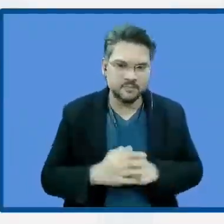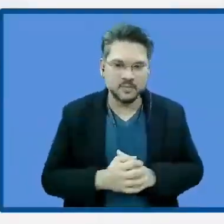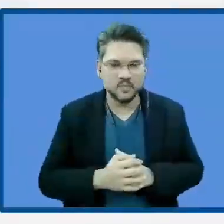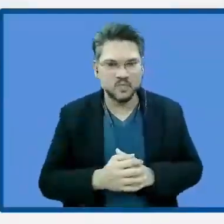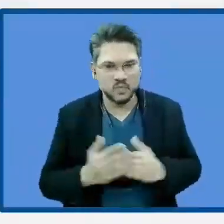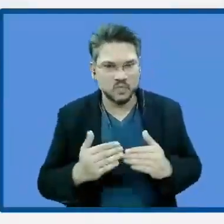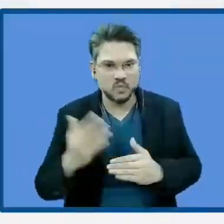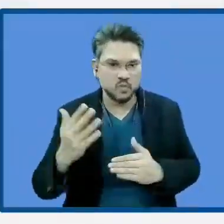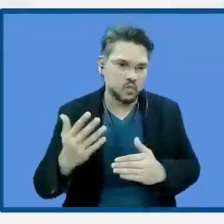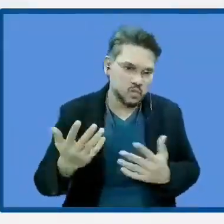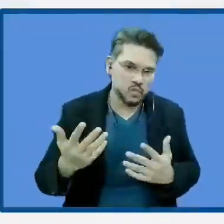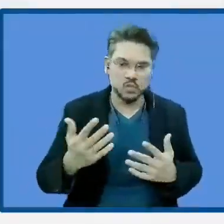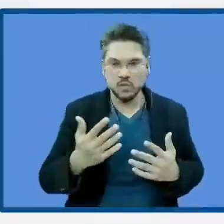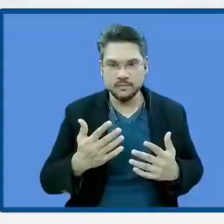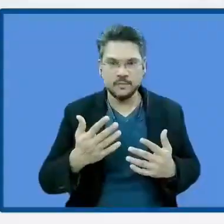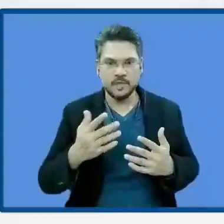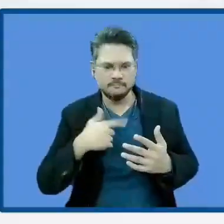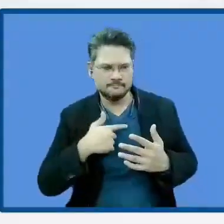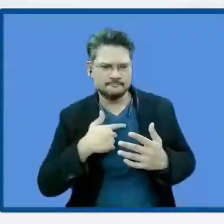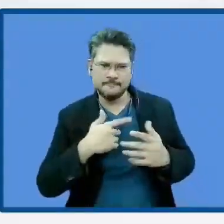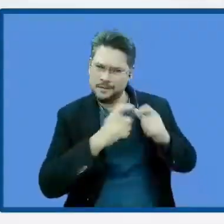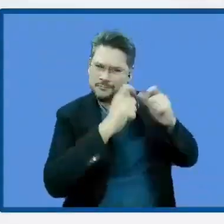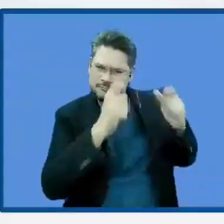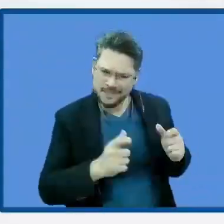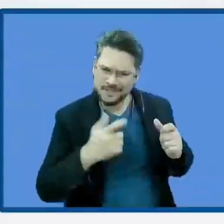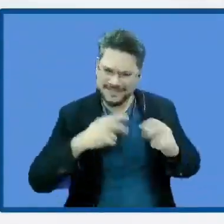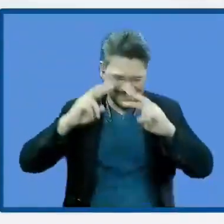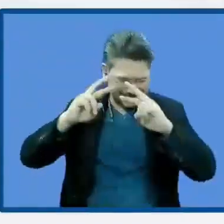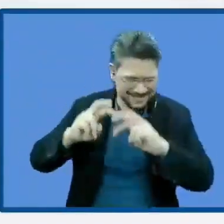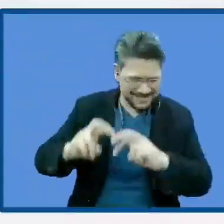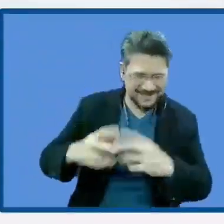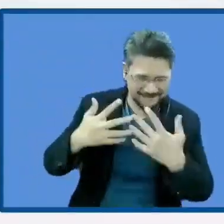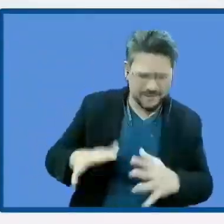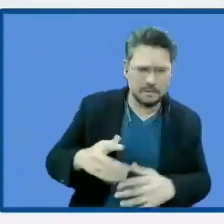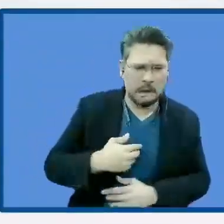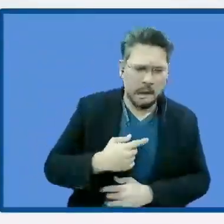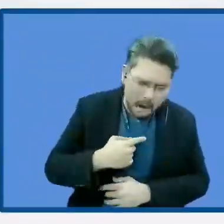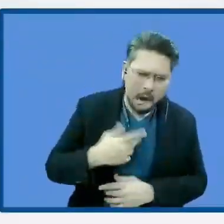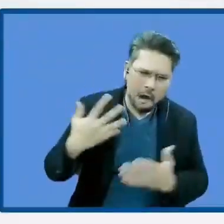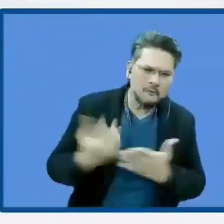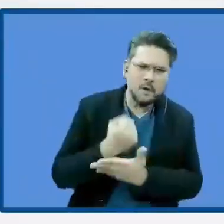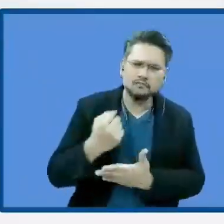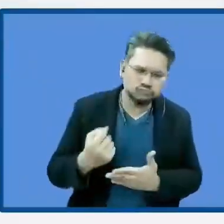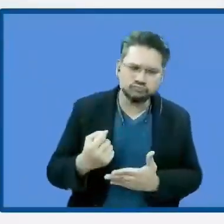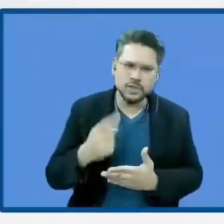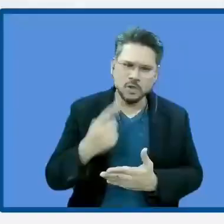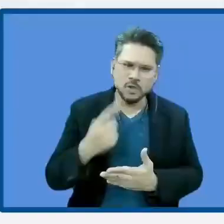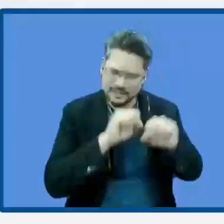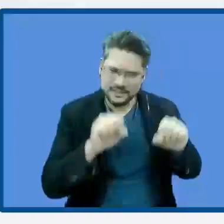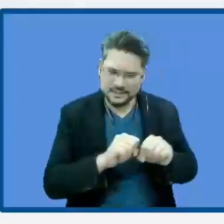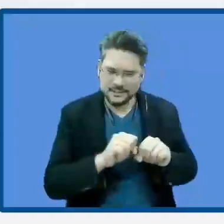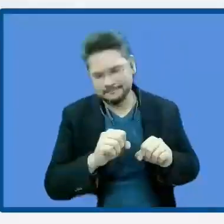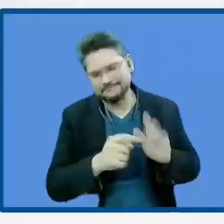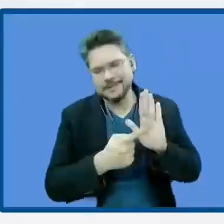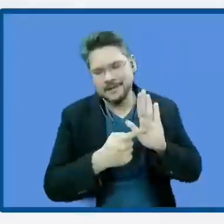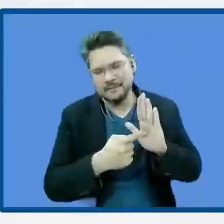of my thesis, the analysis for decision-making of a certain system, for instance, health systems,